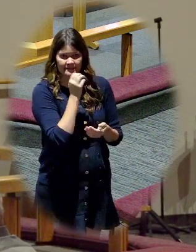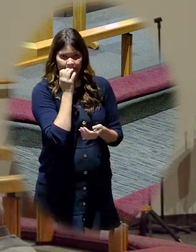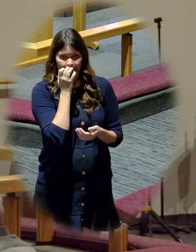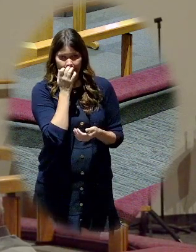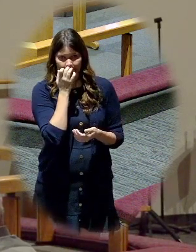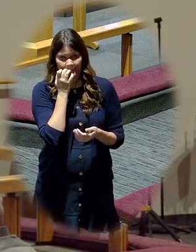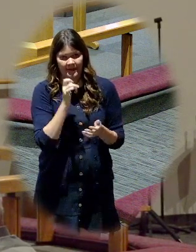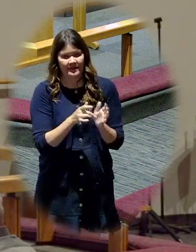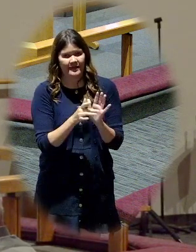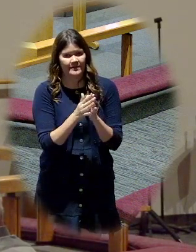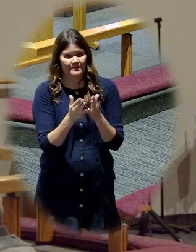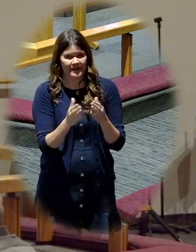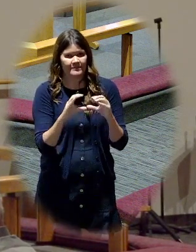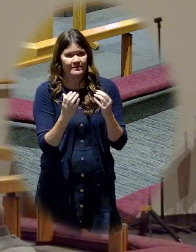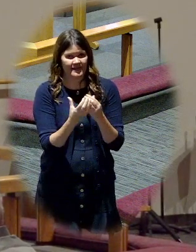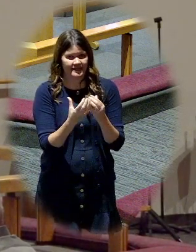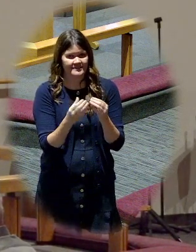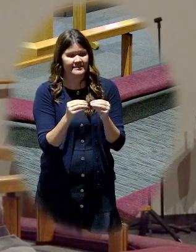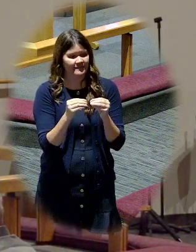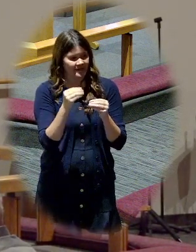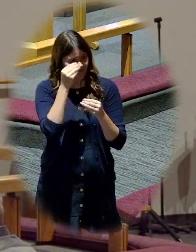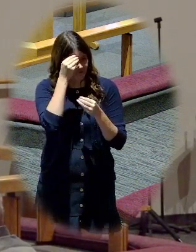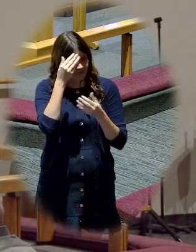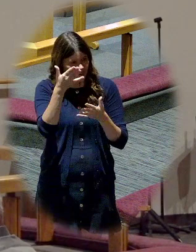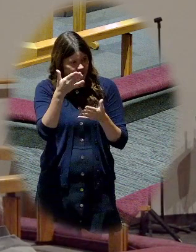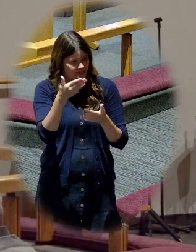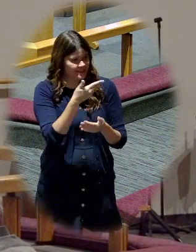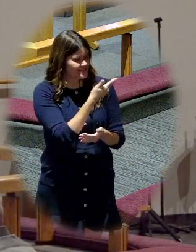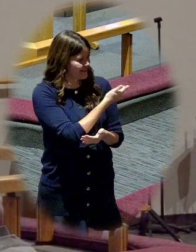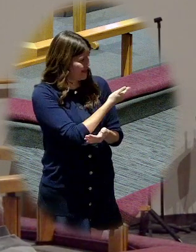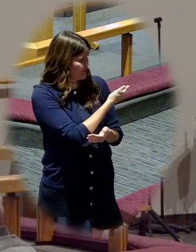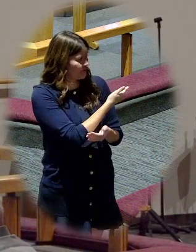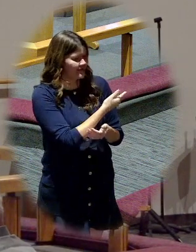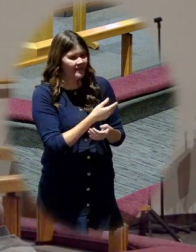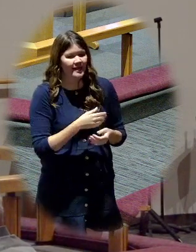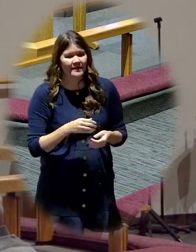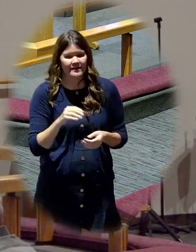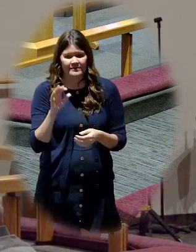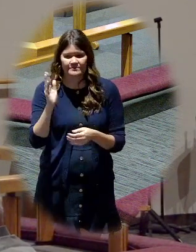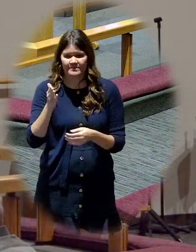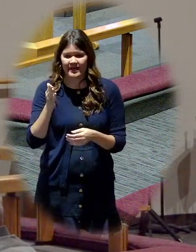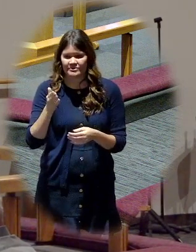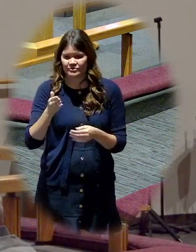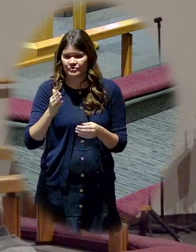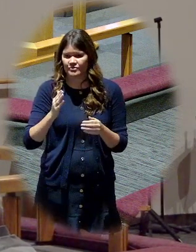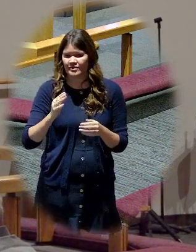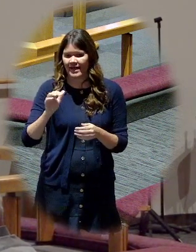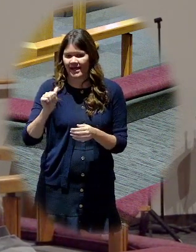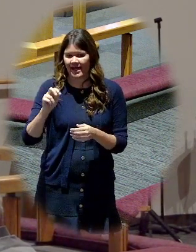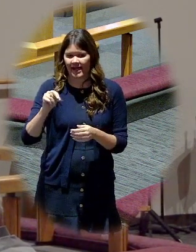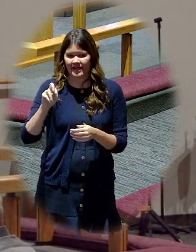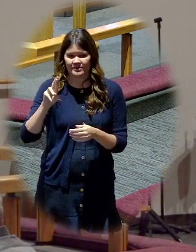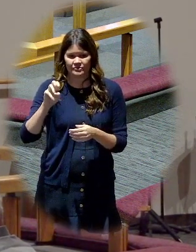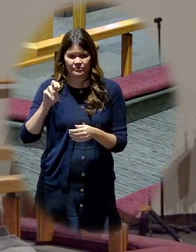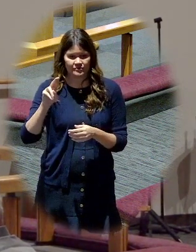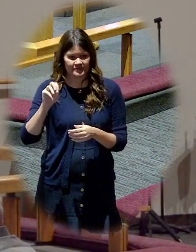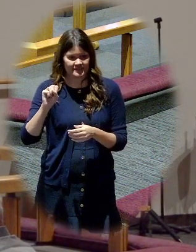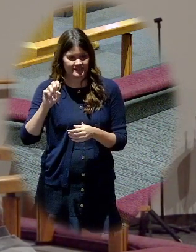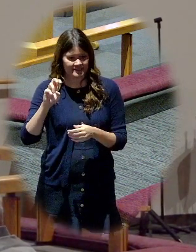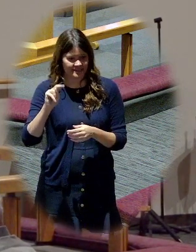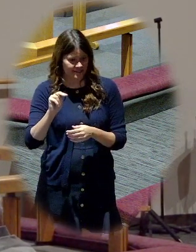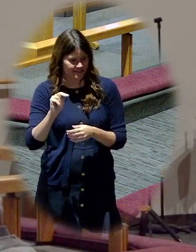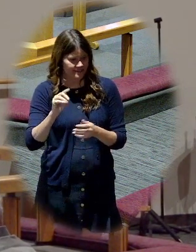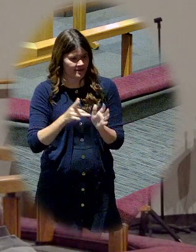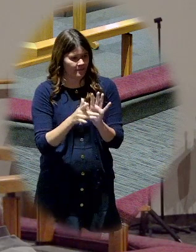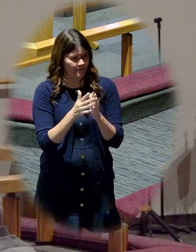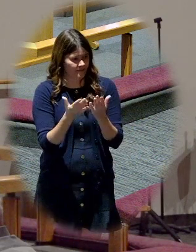Bible class information is in there, including Pastor Anderson is leading his Bible class here in just a few moments